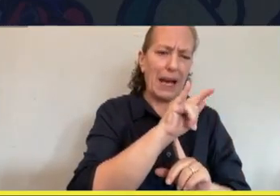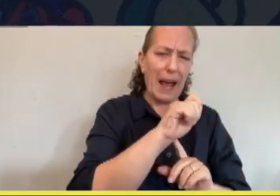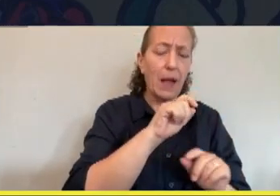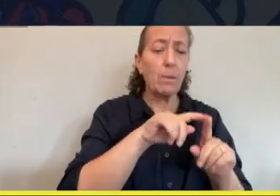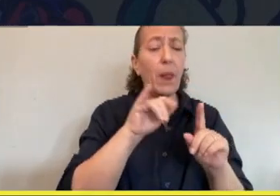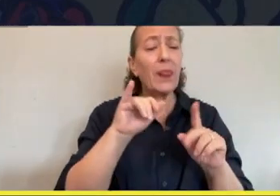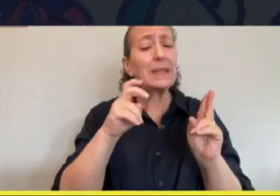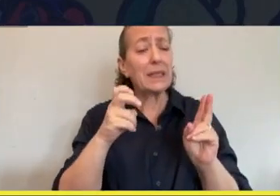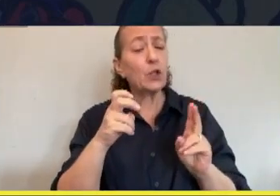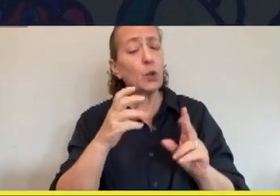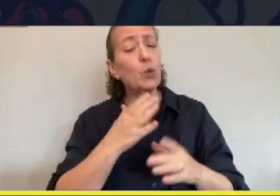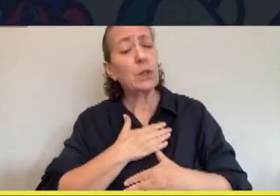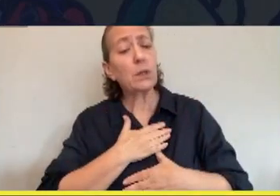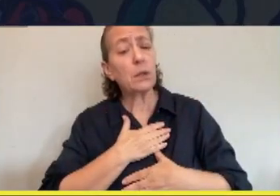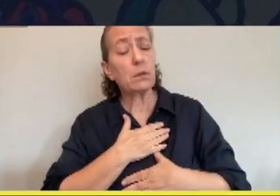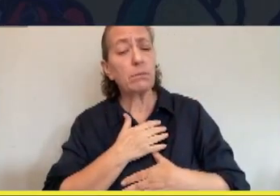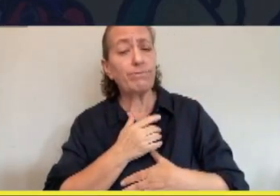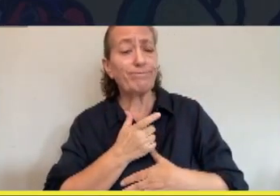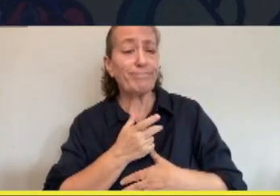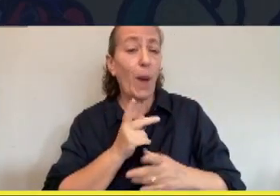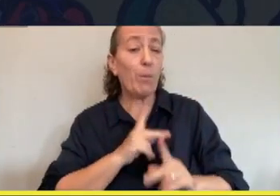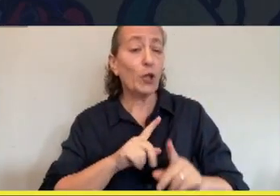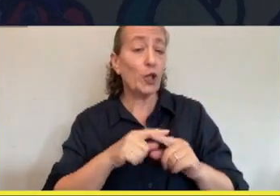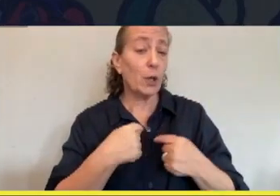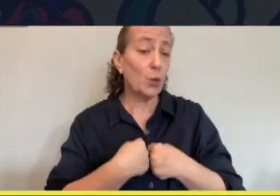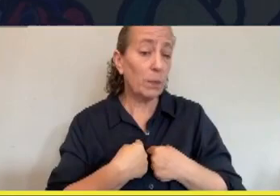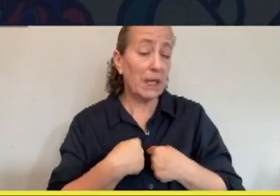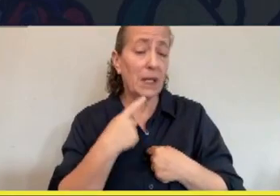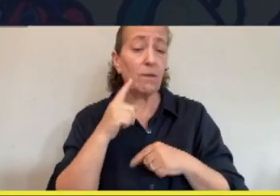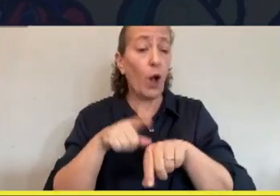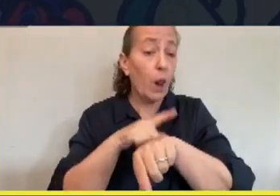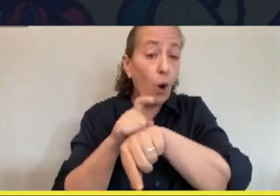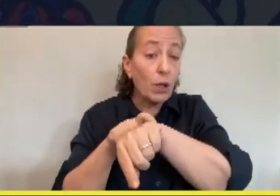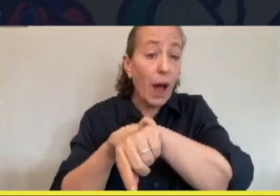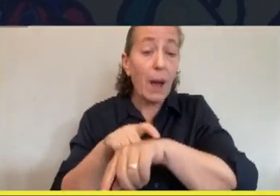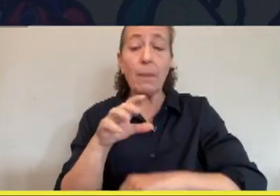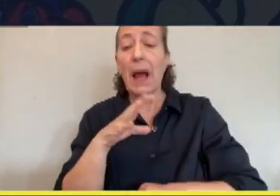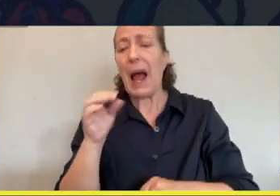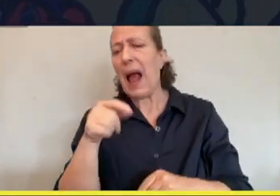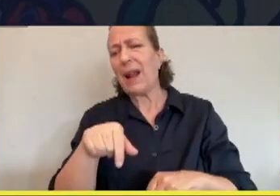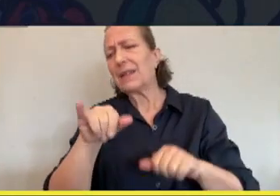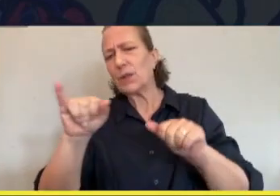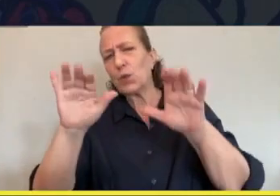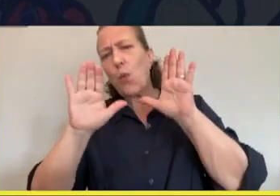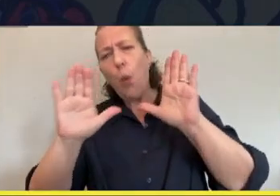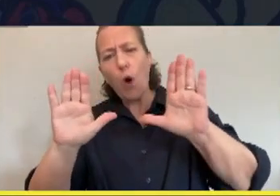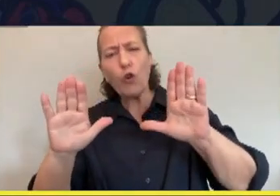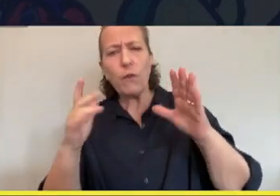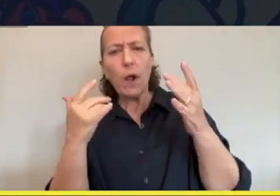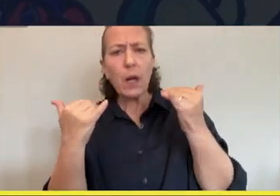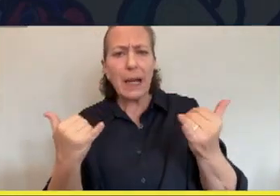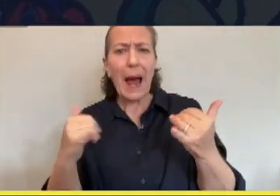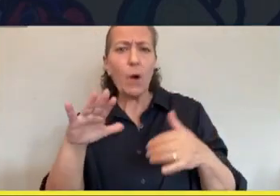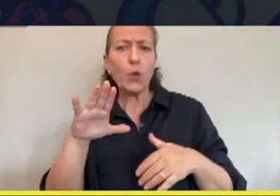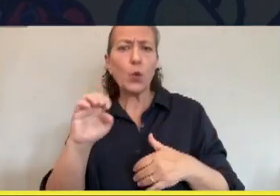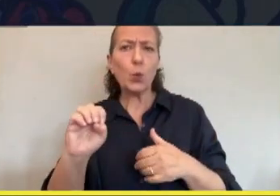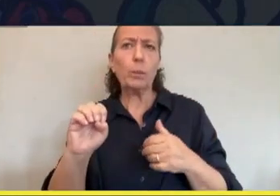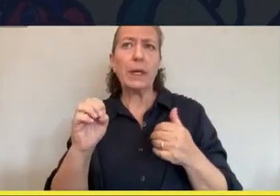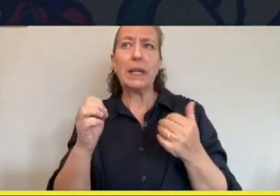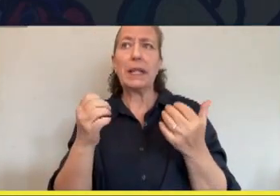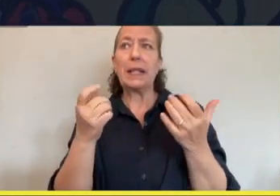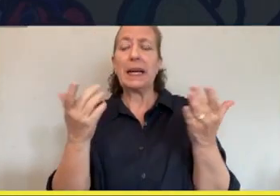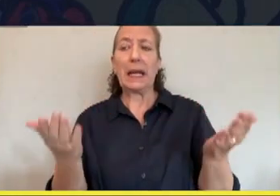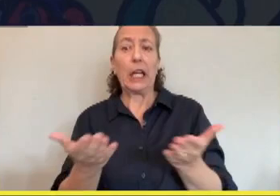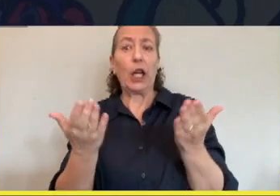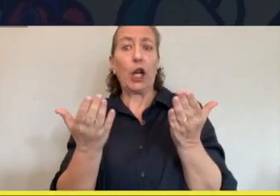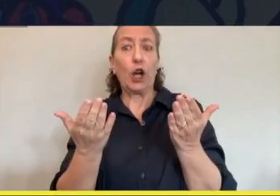an interest of mine personally for a long time, and it's really wonderful to be at a place where we have the content that we can share with you today.